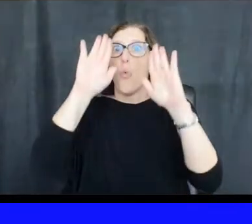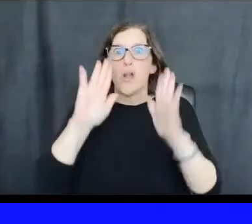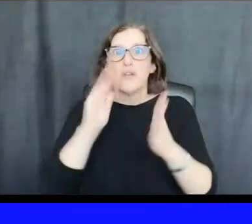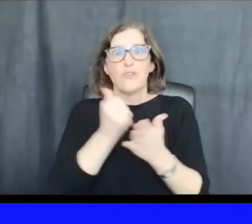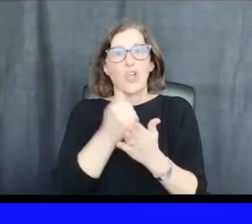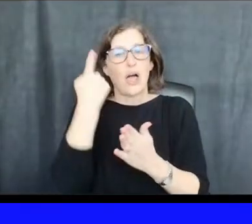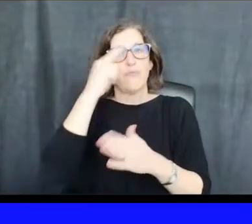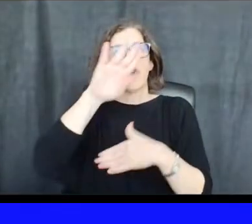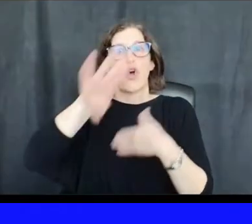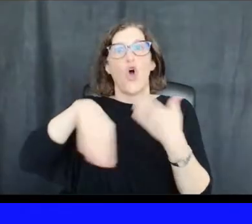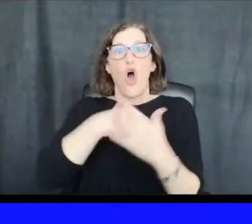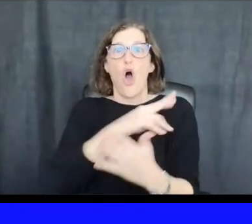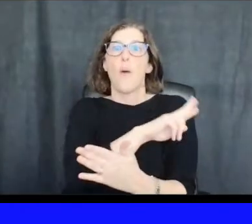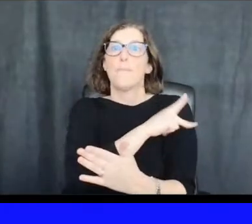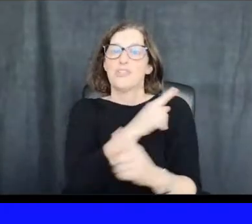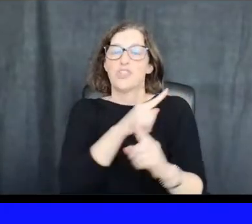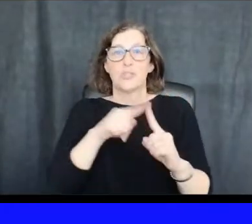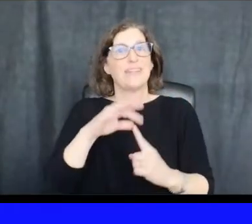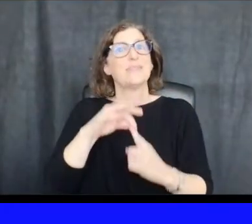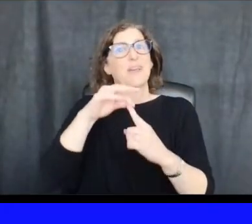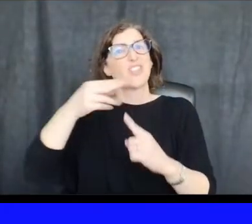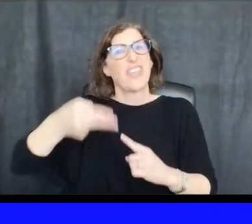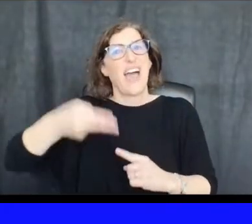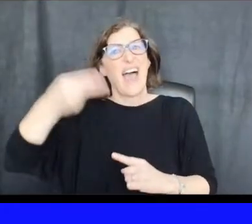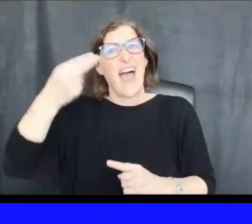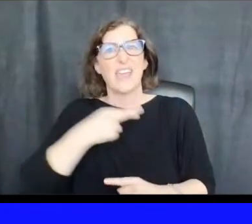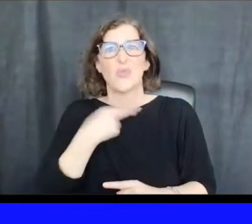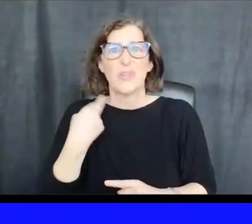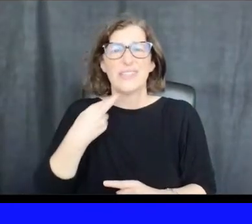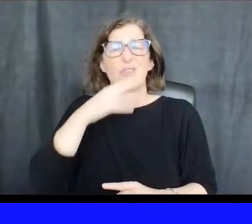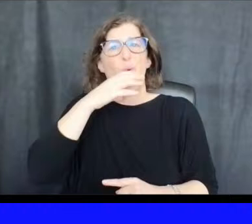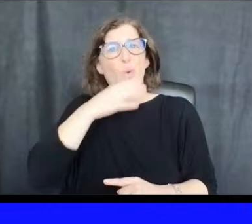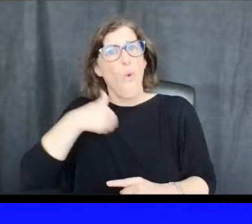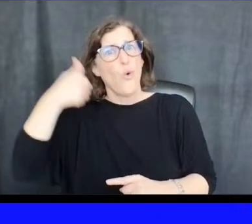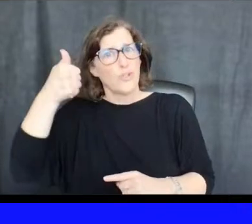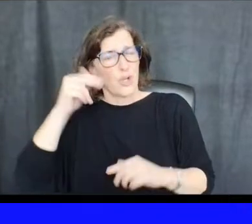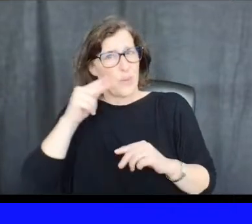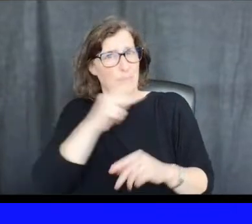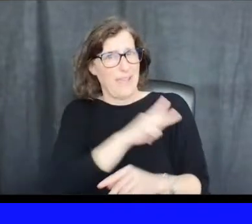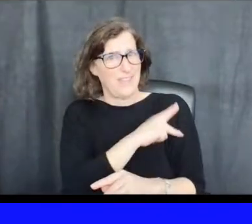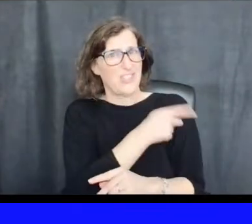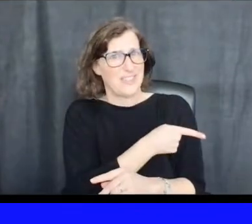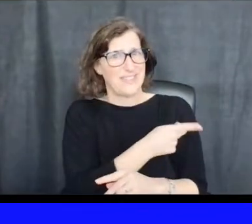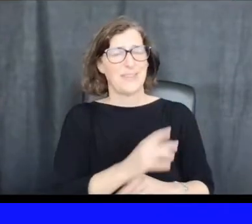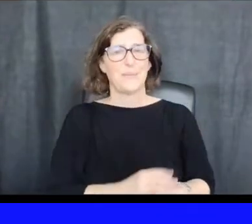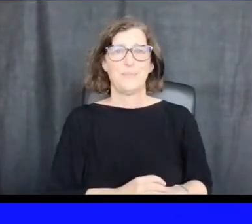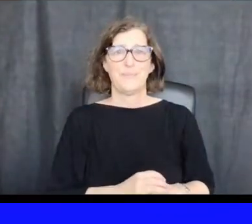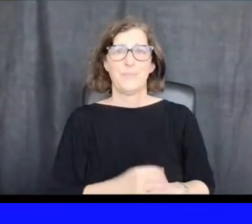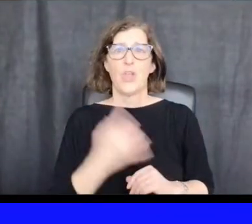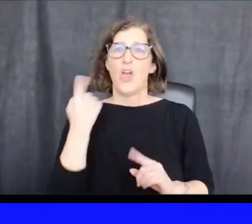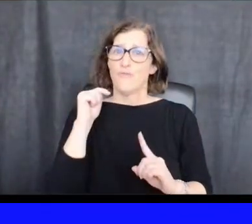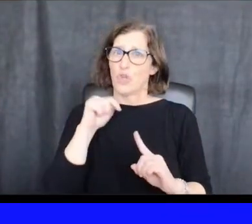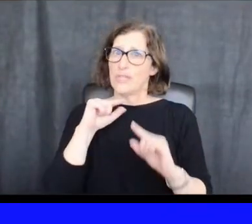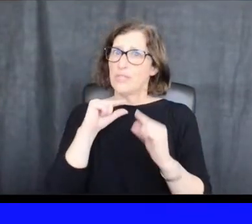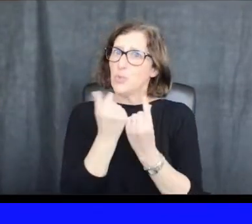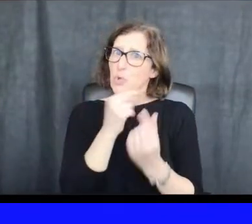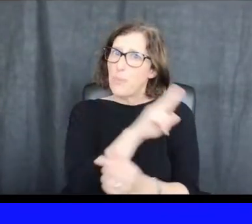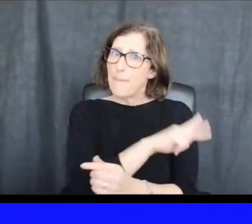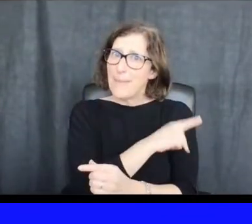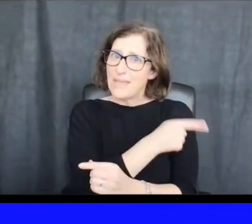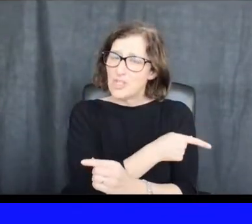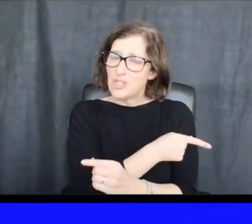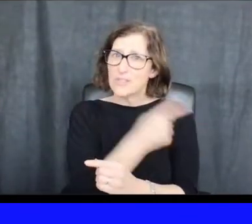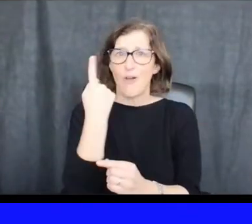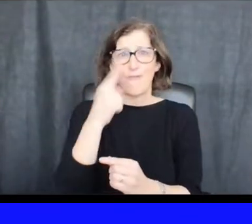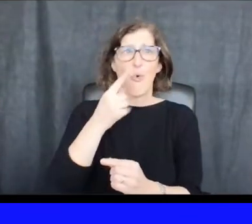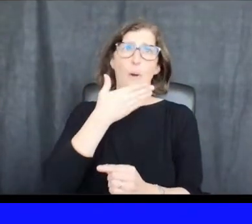these patients stay their healthiest, stay at home, helping them benefit the most from the care that we provide. First was urgent access.